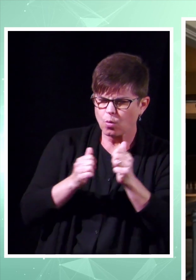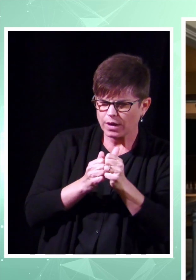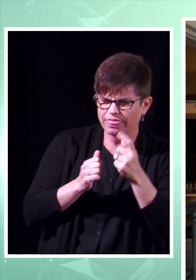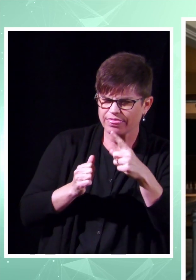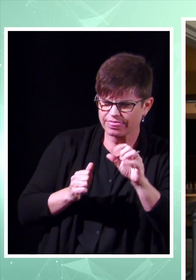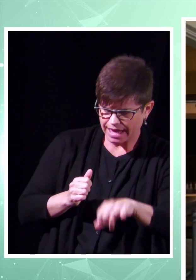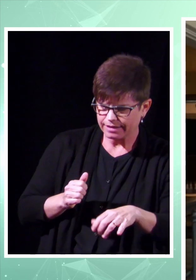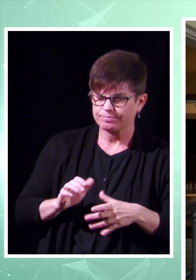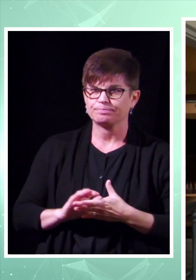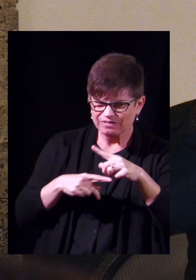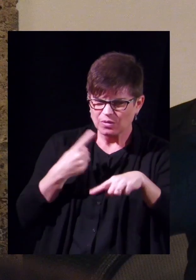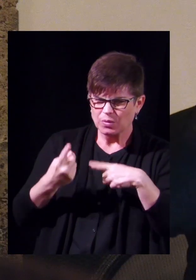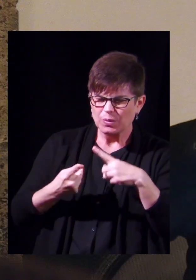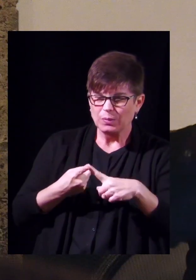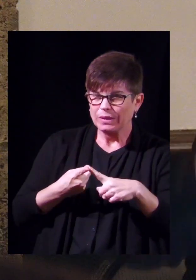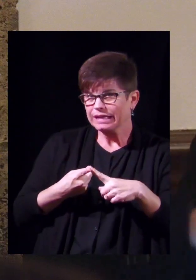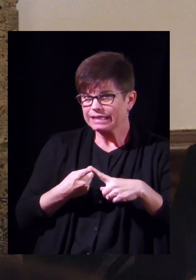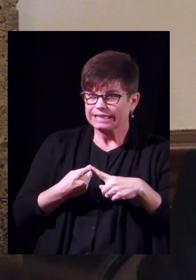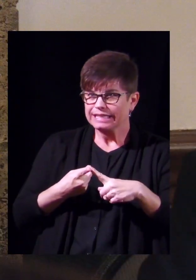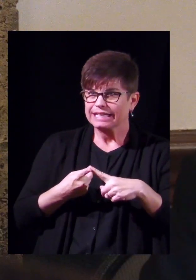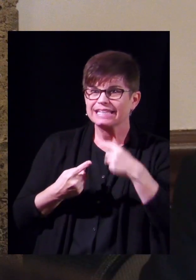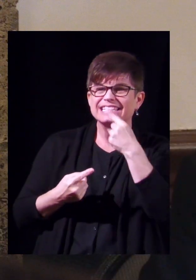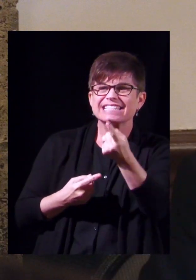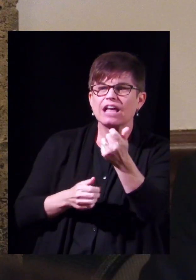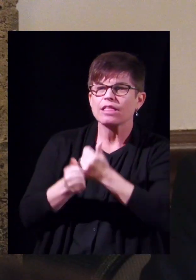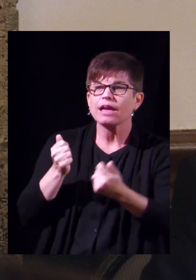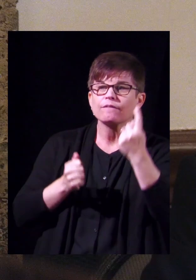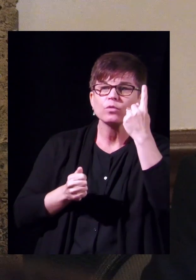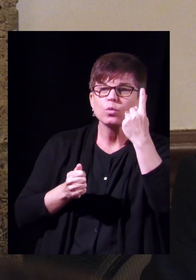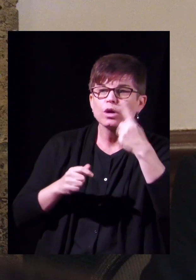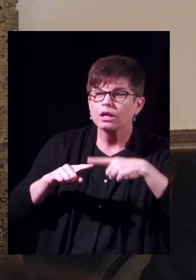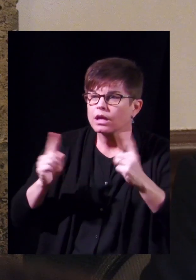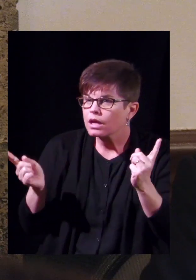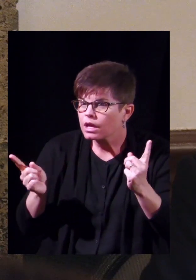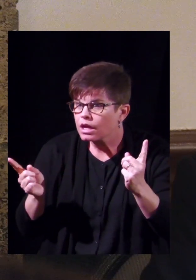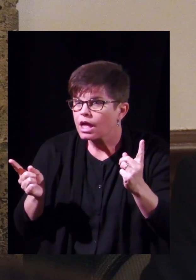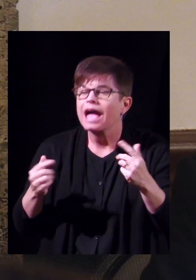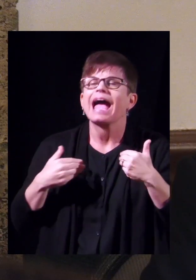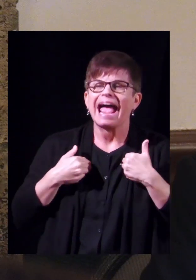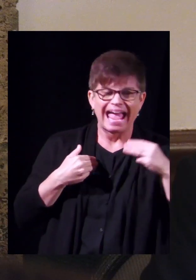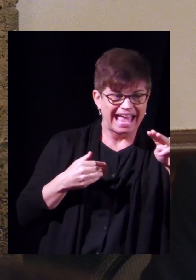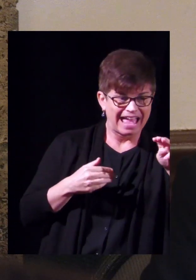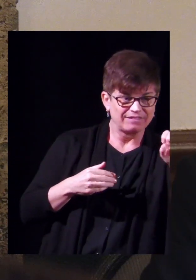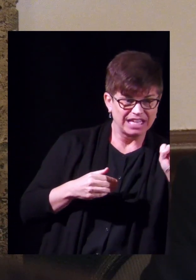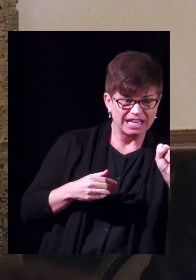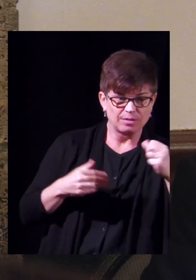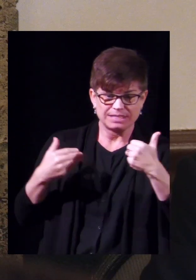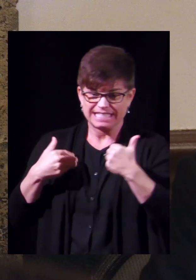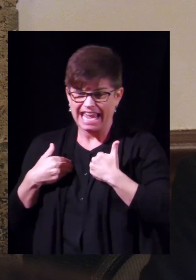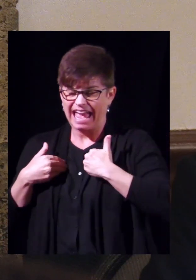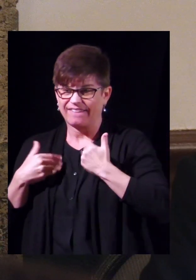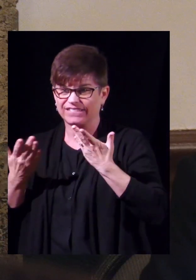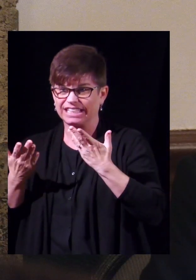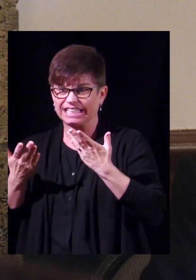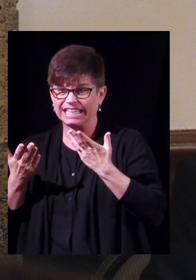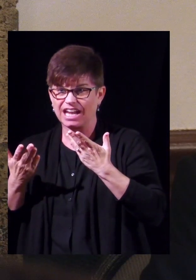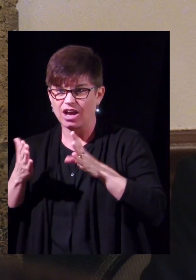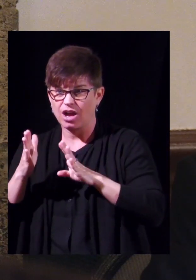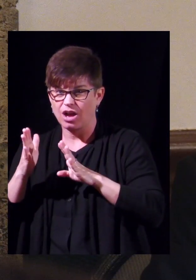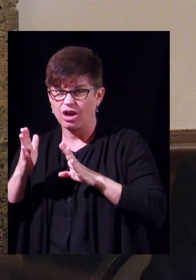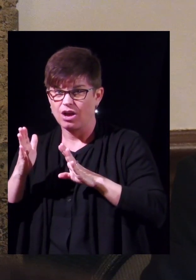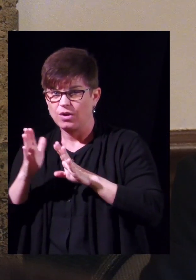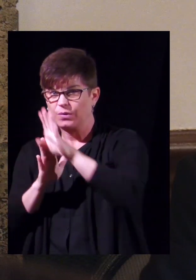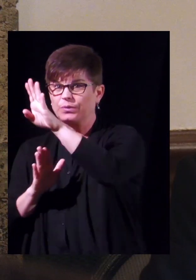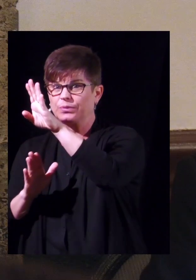Okay, next. Tell everybody the difference between them having an MS and having a ramped up immune system versus somebody